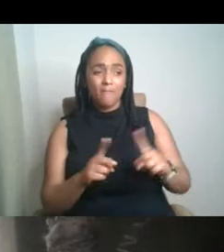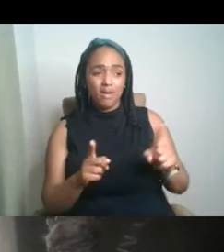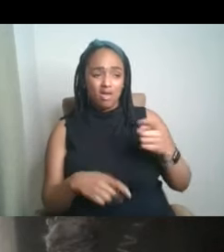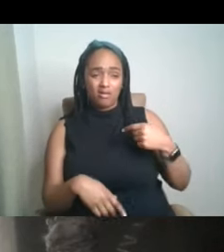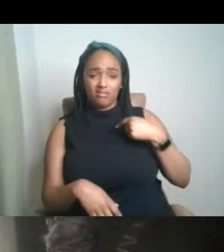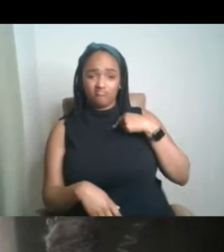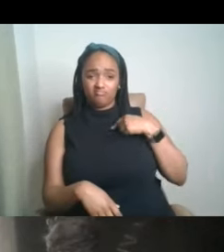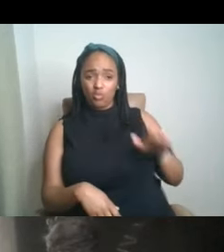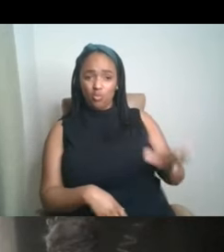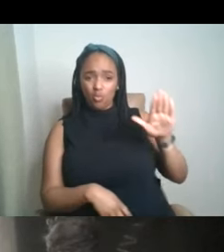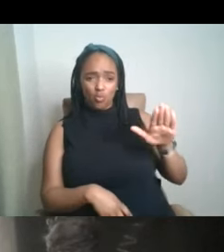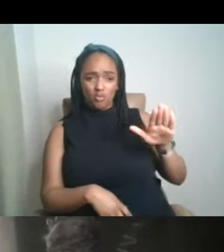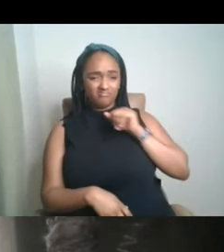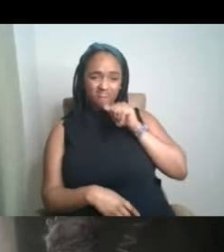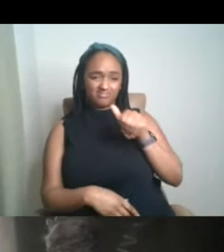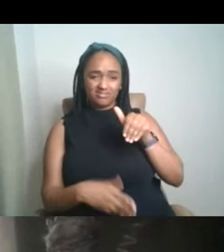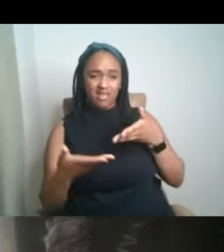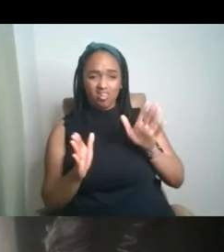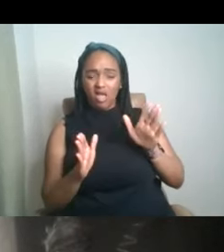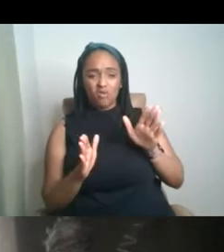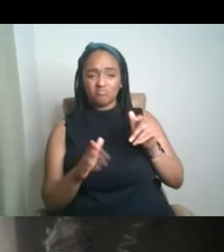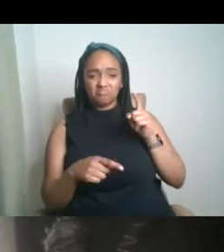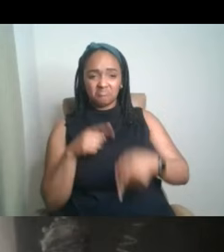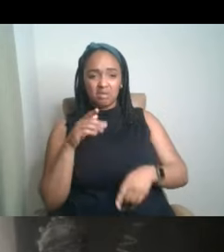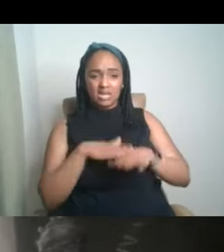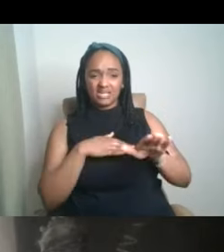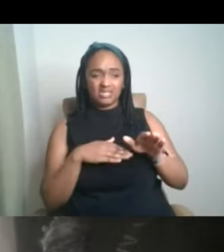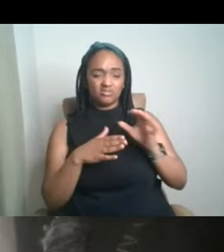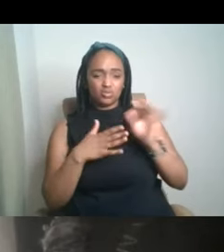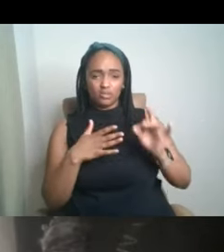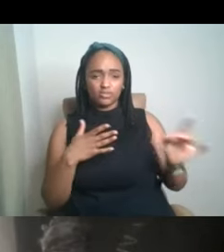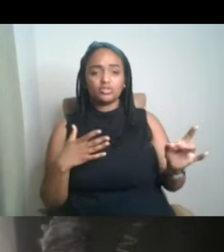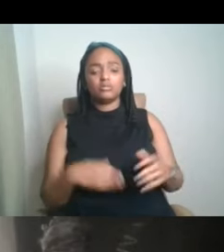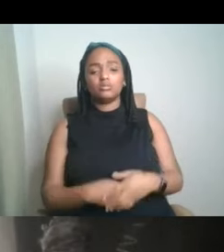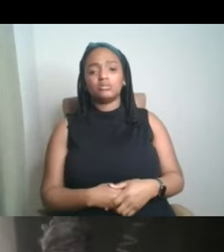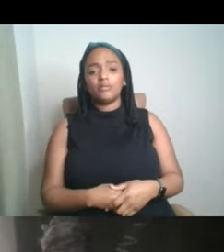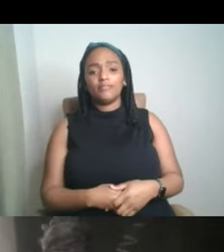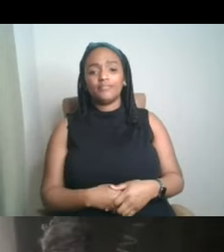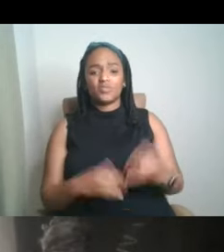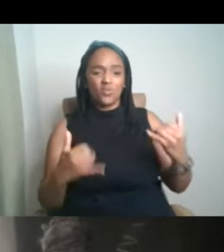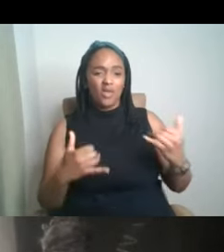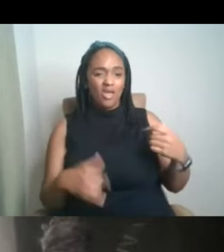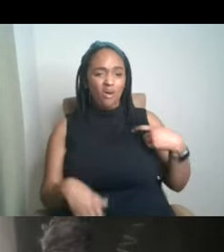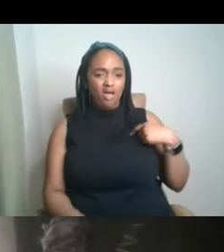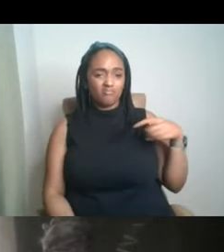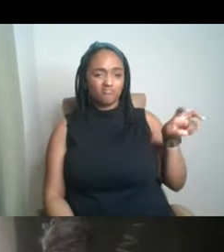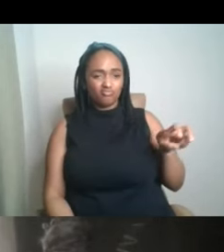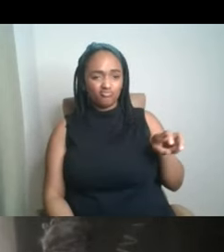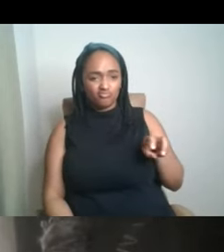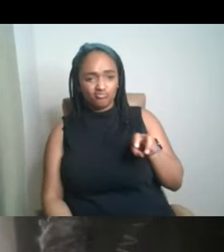I think that's how it affected how I'm policing myself now. I'm transitioning now, but that's only